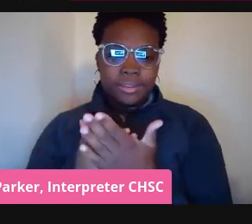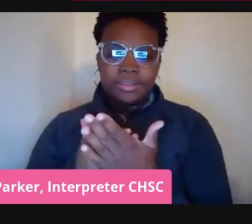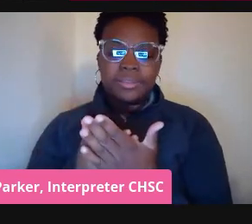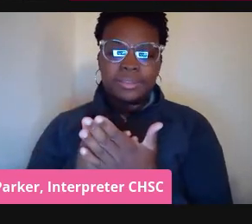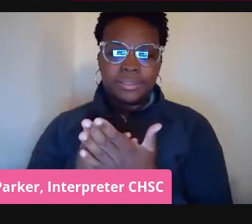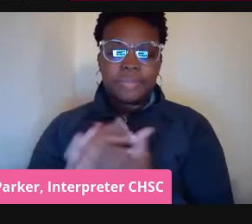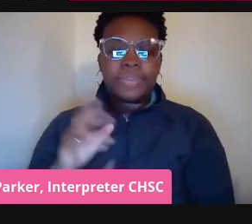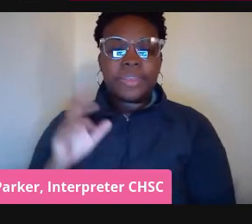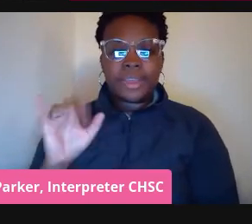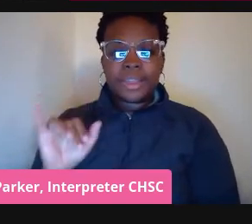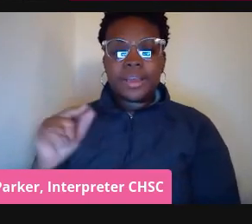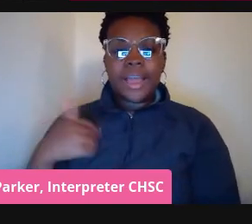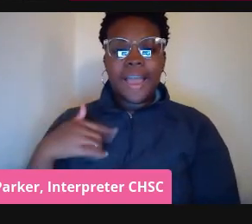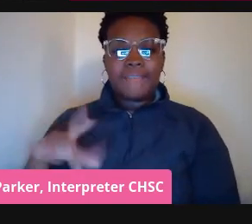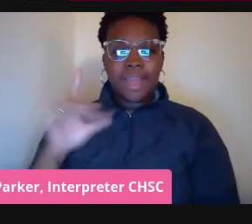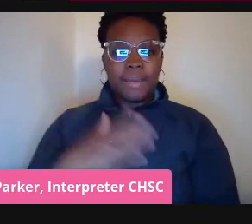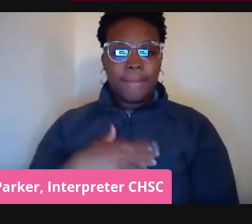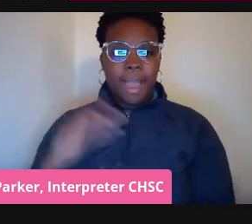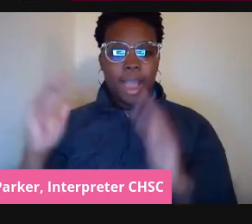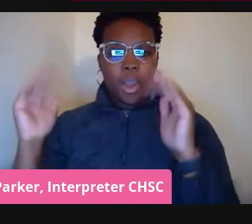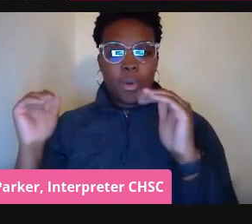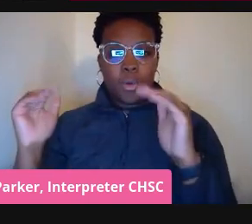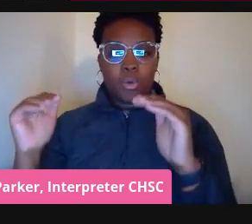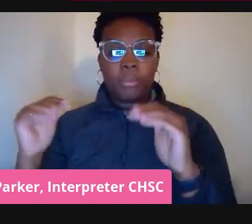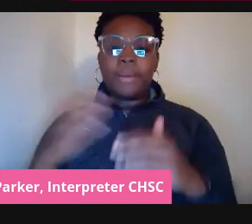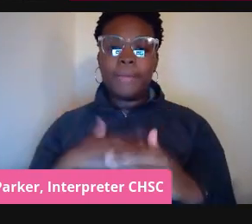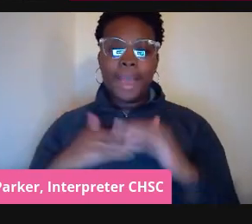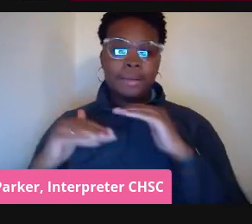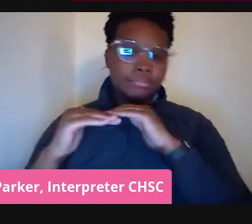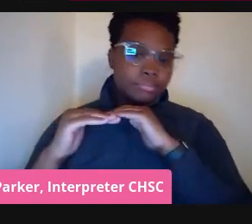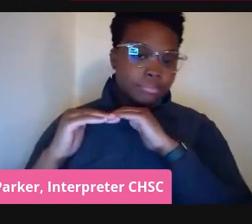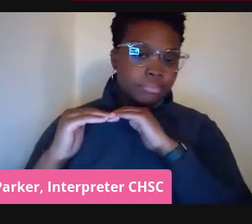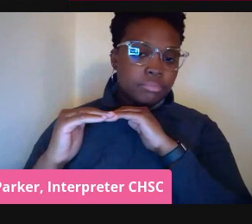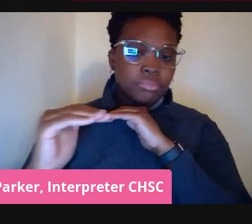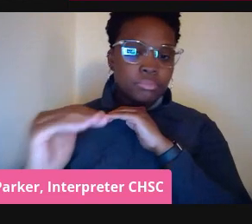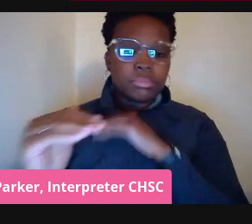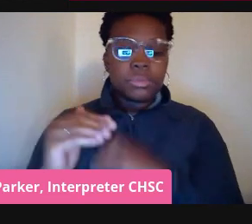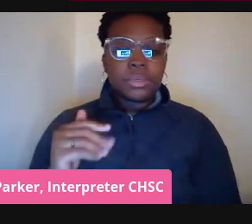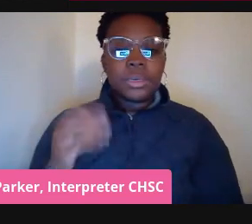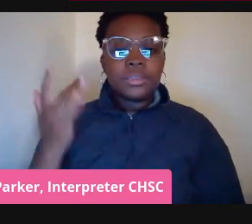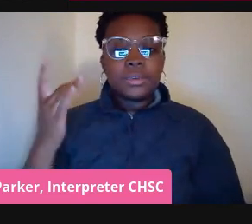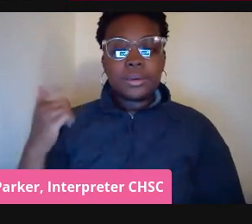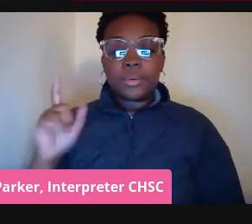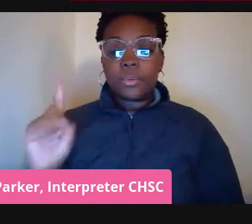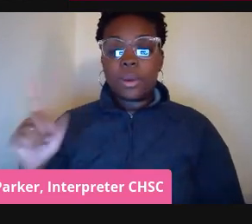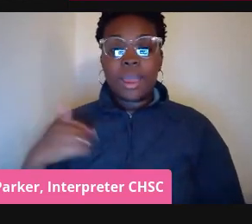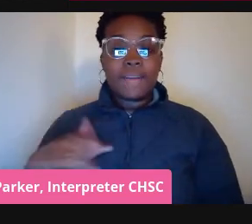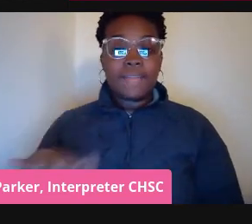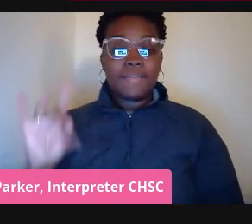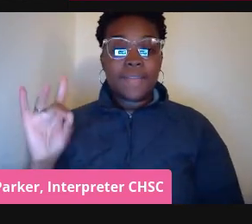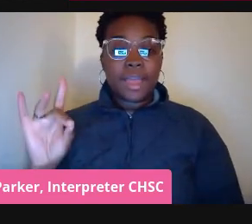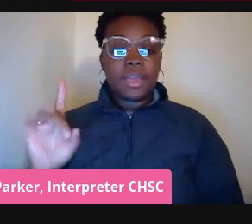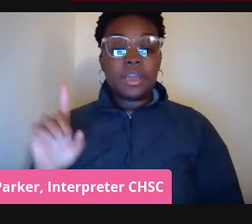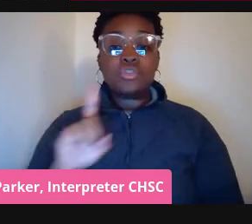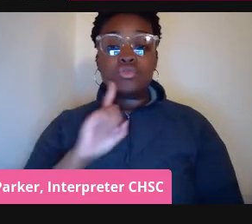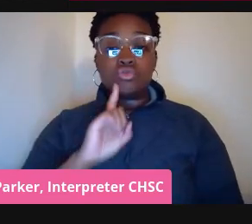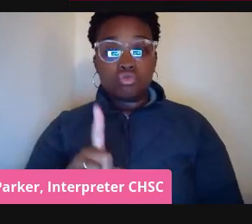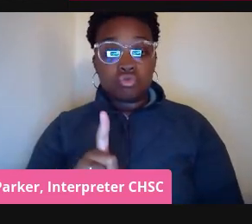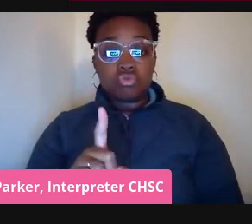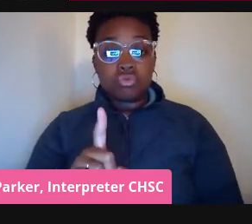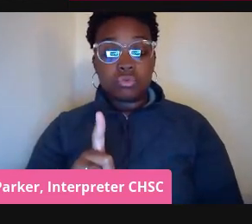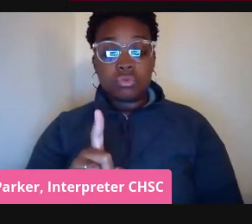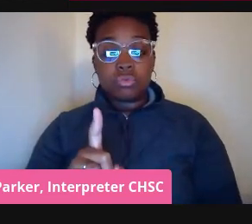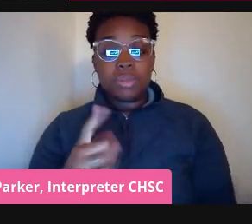I find my hope, that's where I find my sustainability, and that's why I find true, real love